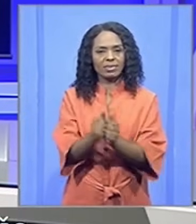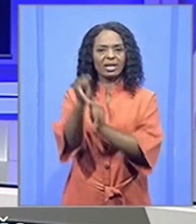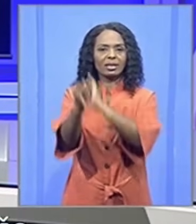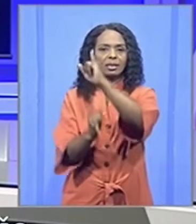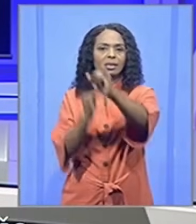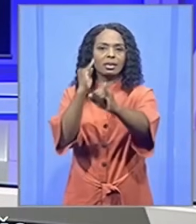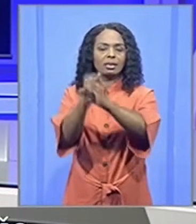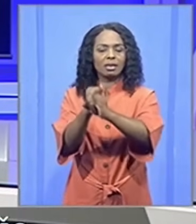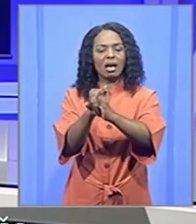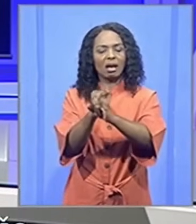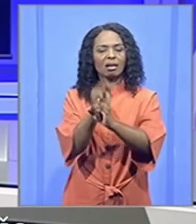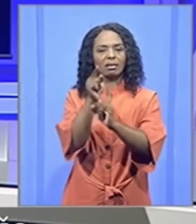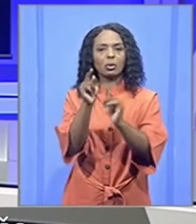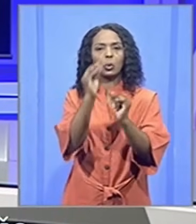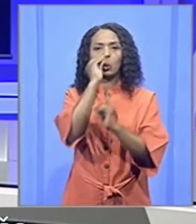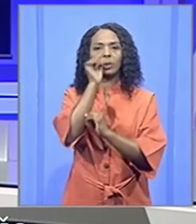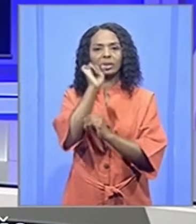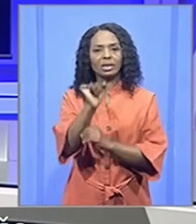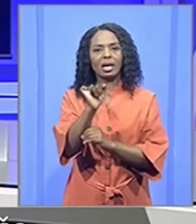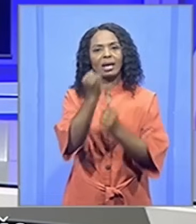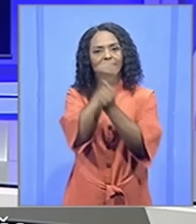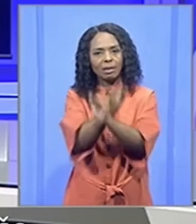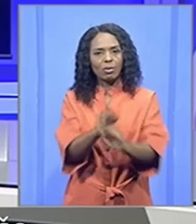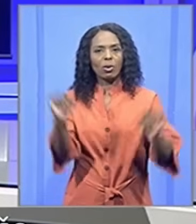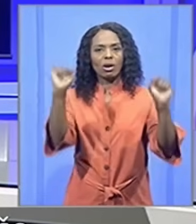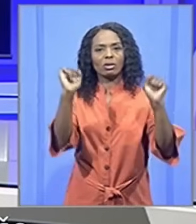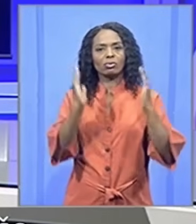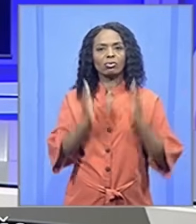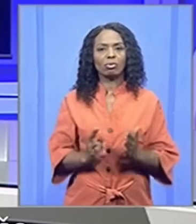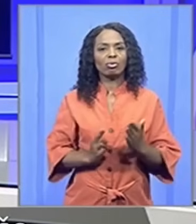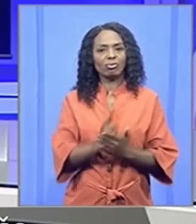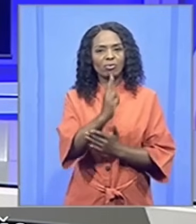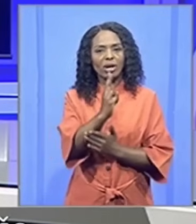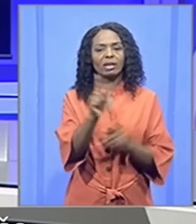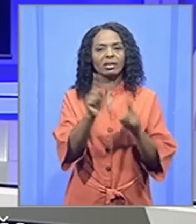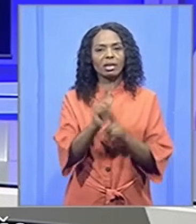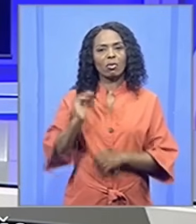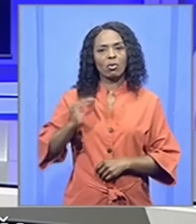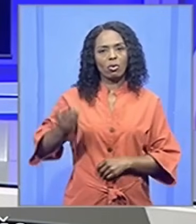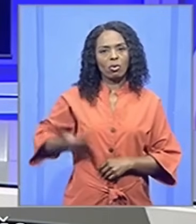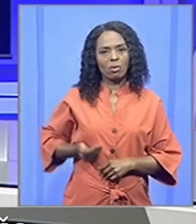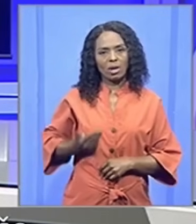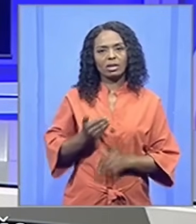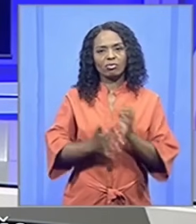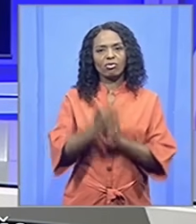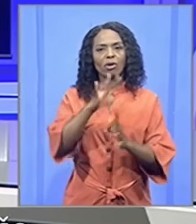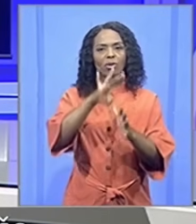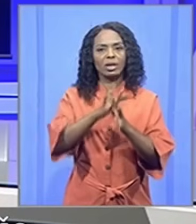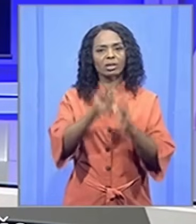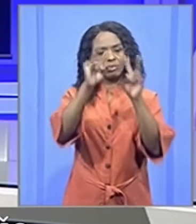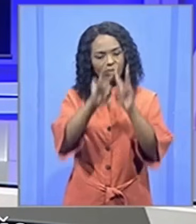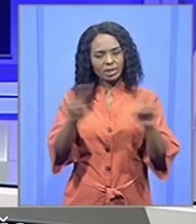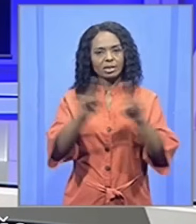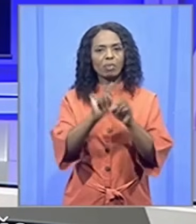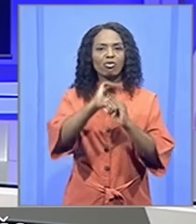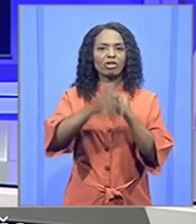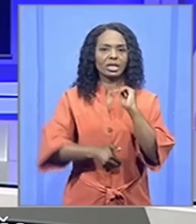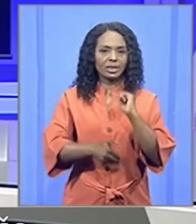maemo a demokrasi, ditokelo tša botho le tema yeo e kgathago ke basadi go ditaba tša khutšo le